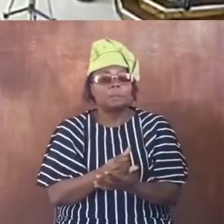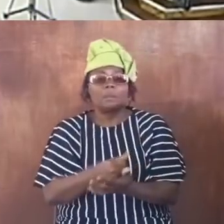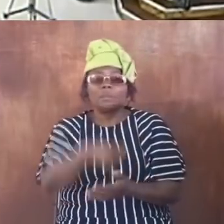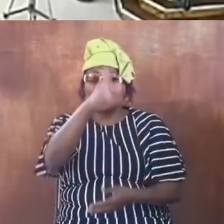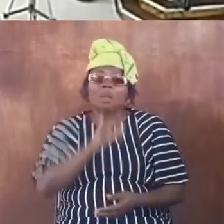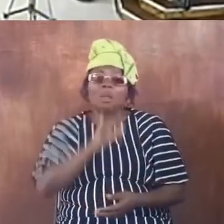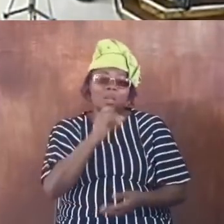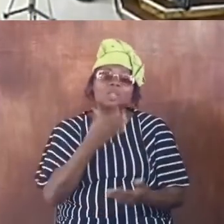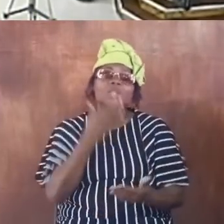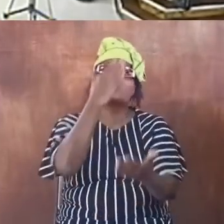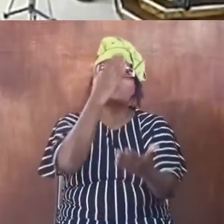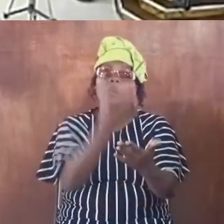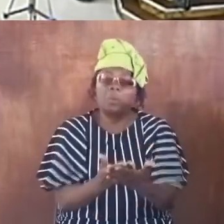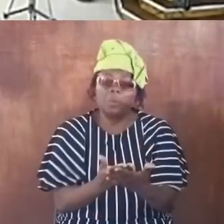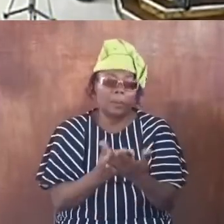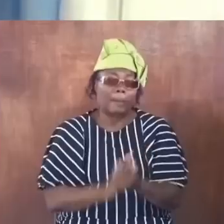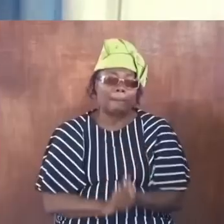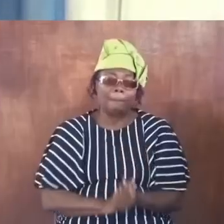good?